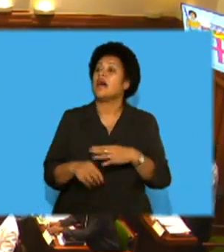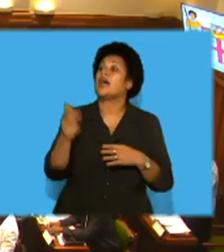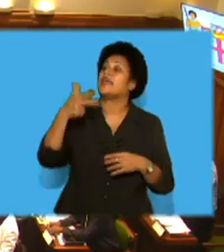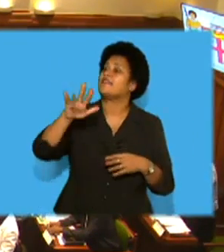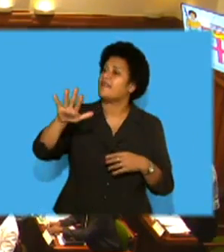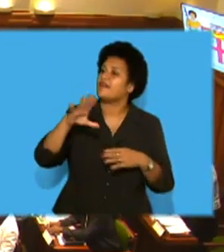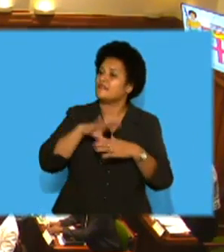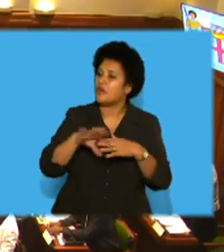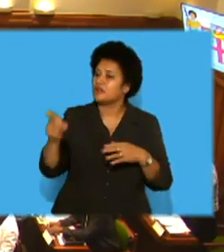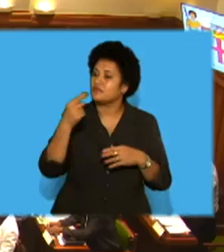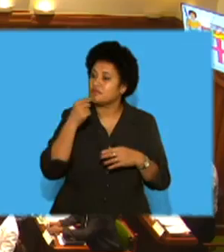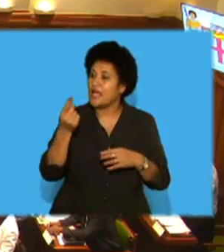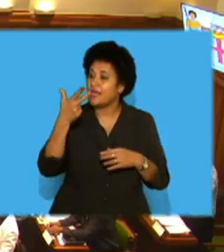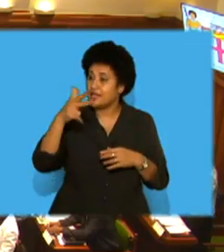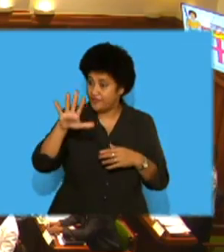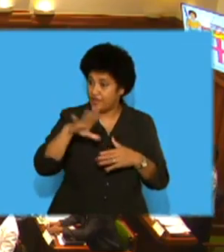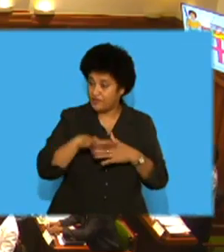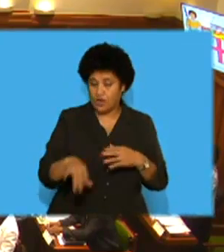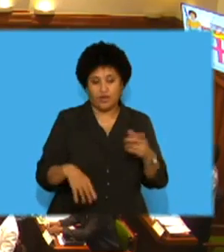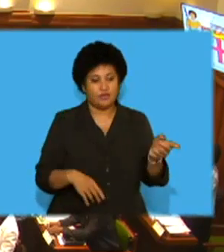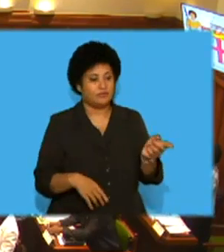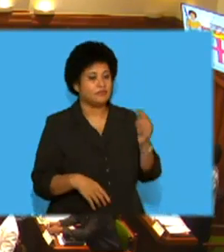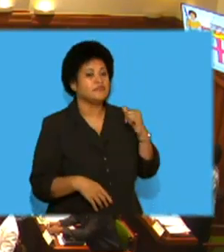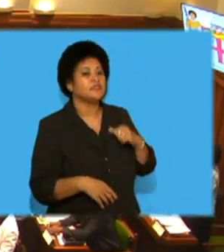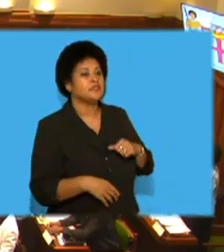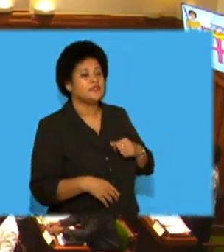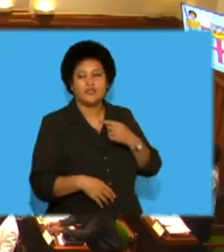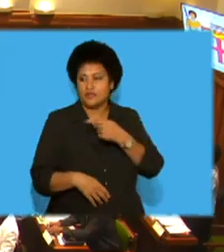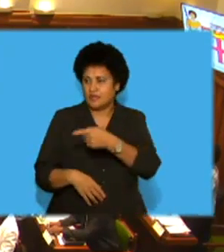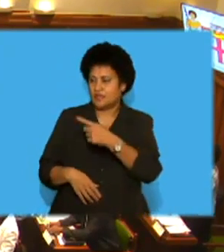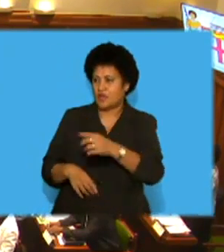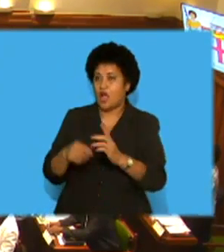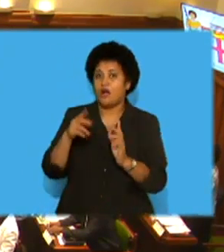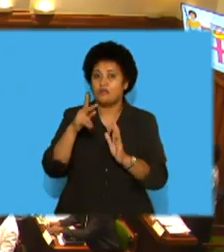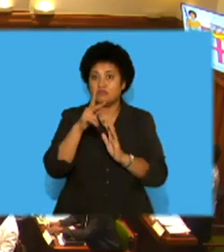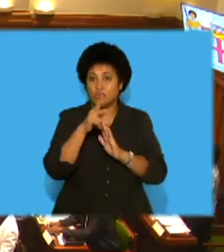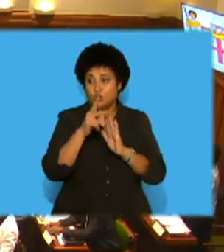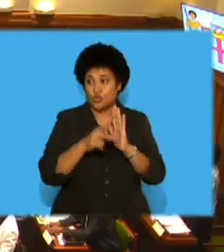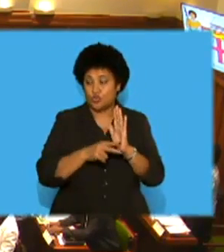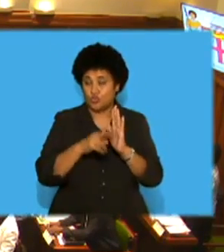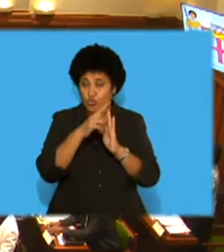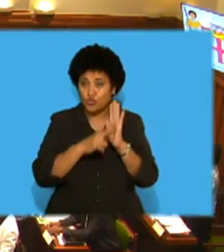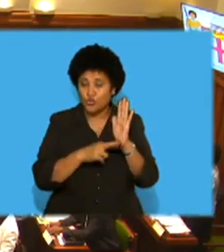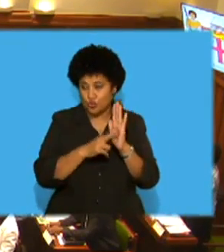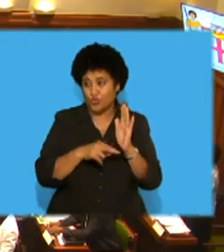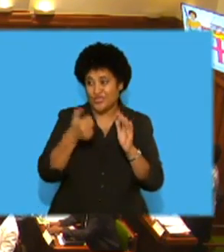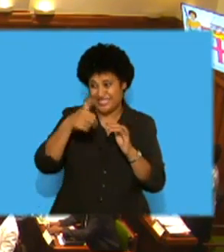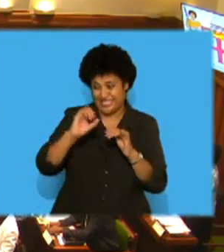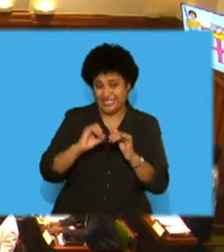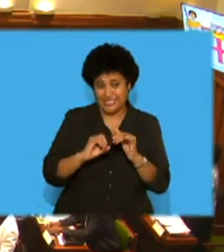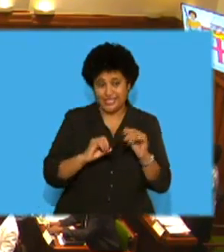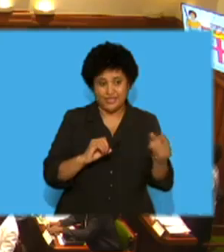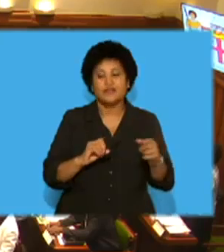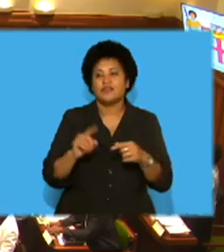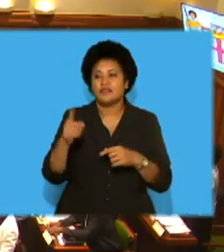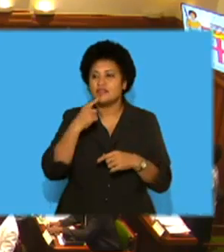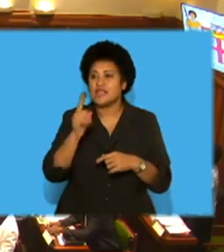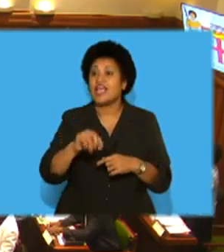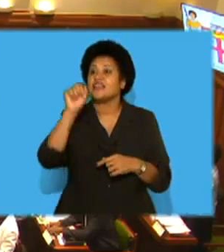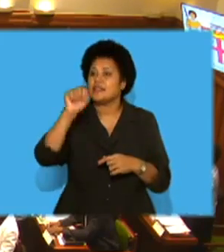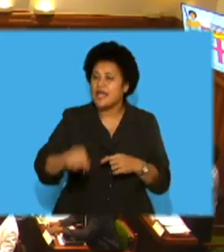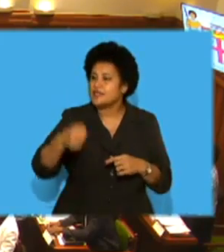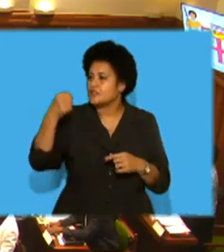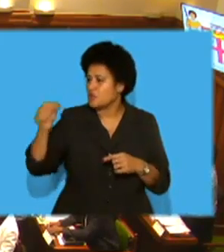Point of order. On point of order 60, on the relevance of the response, the question asked just for him to state yes or